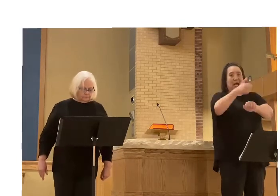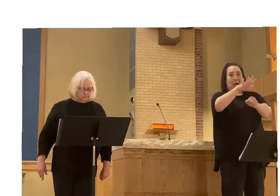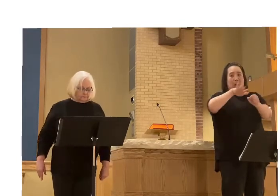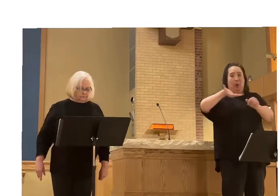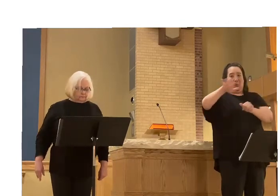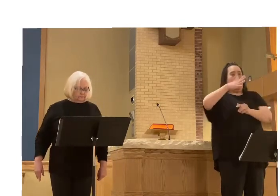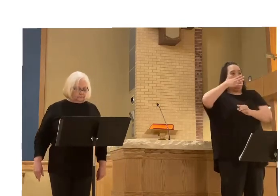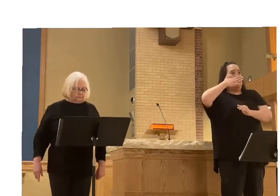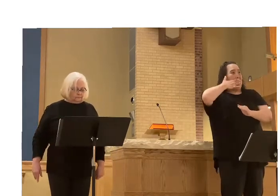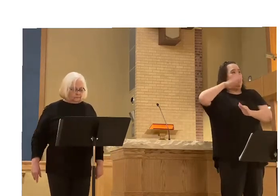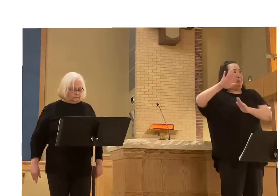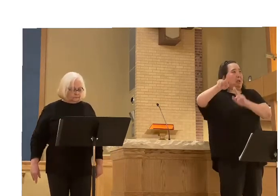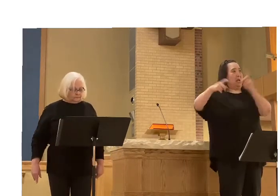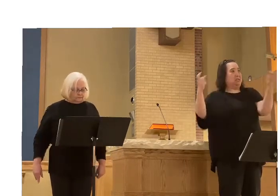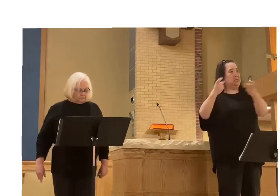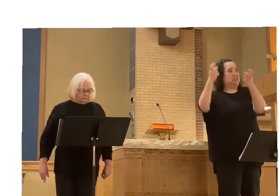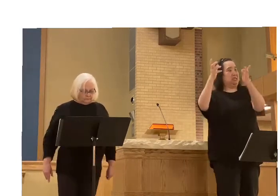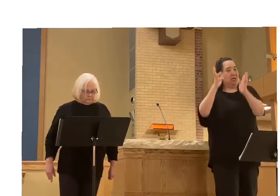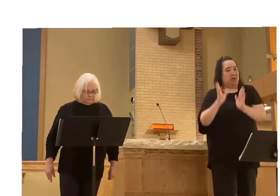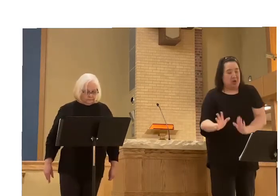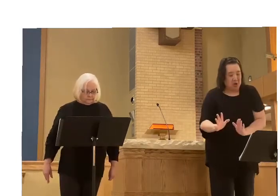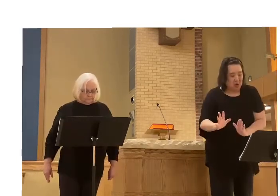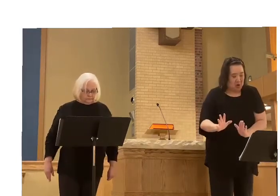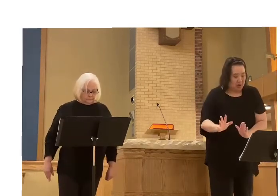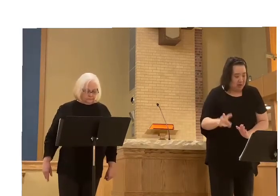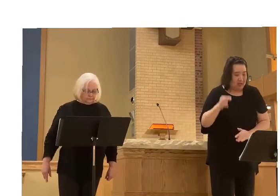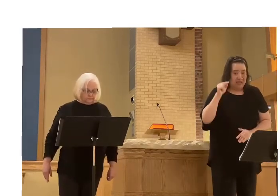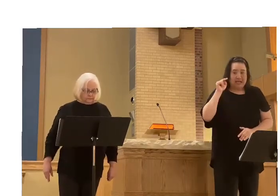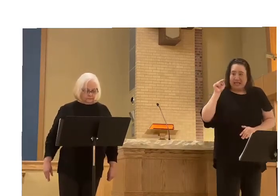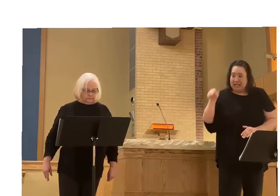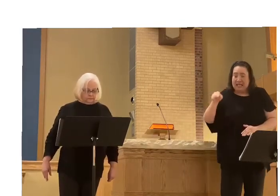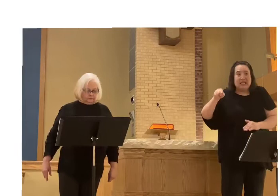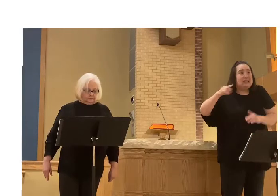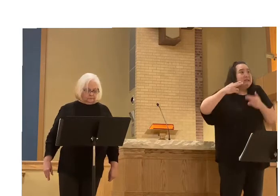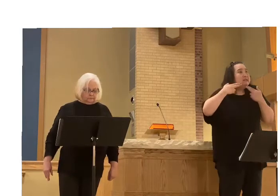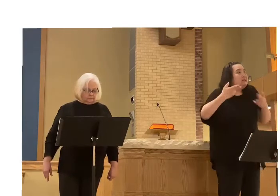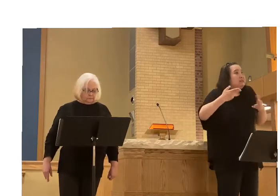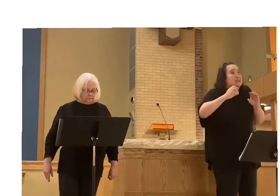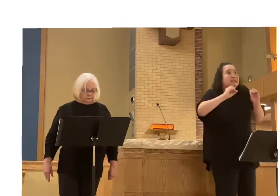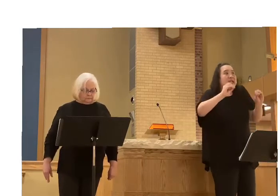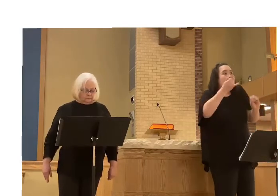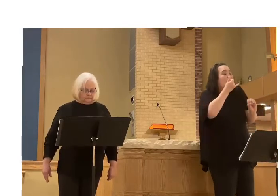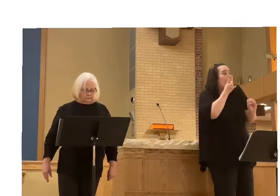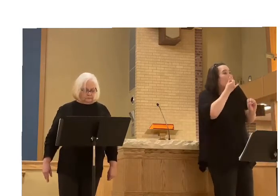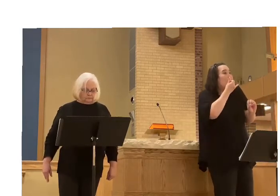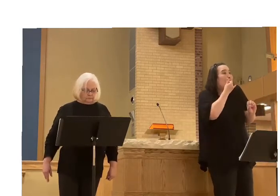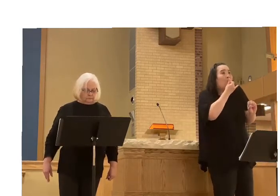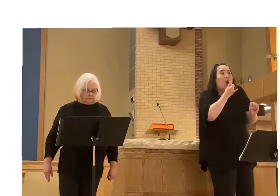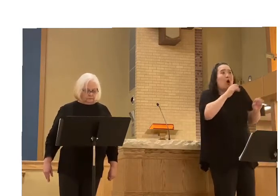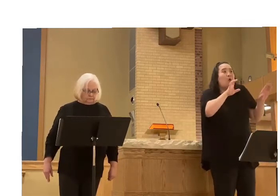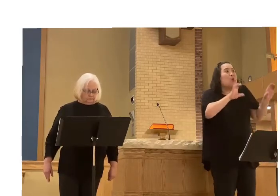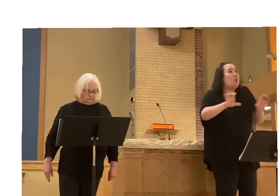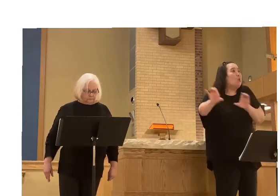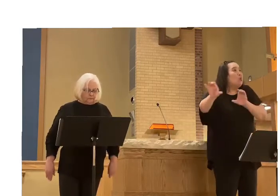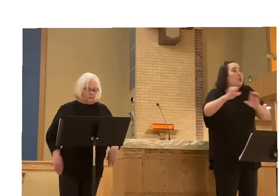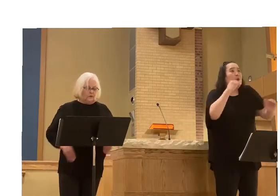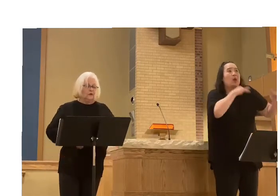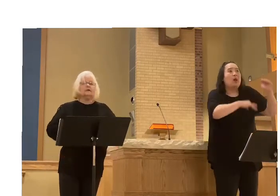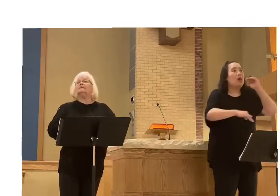burial place with evildoers, though he had done no wrong nor spoken any falsehood.